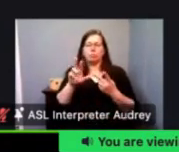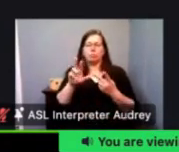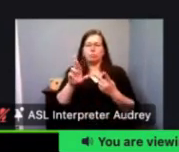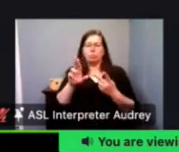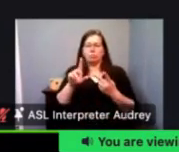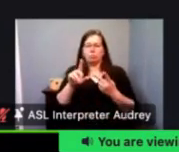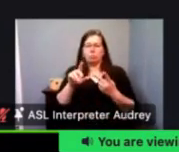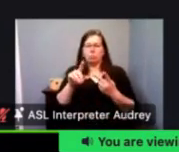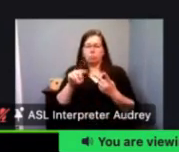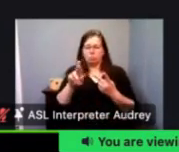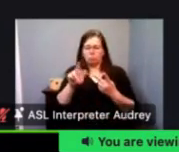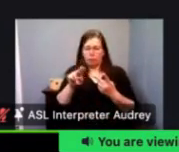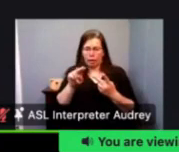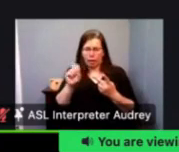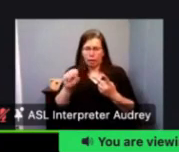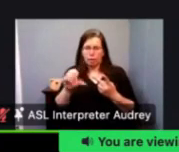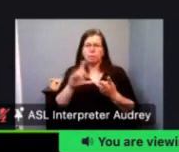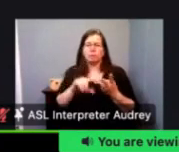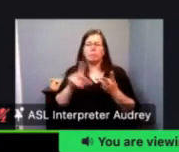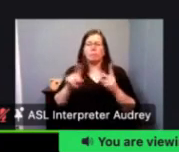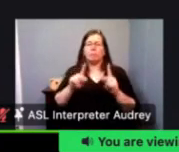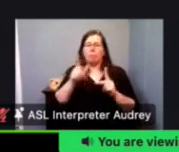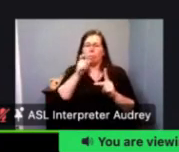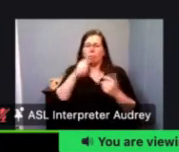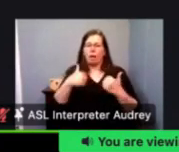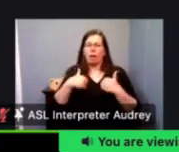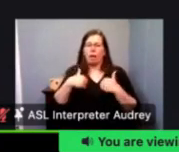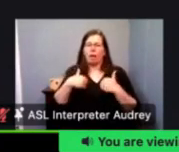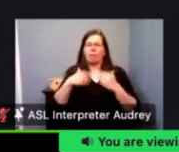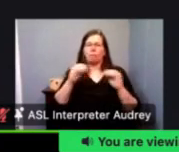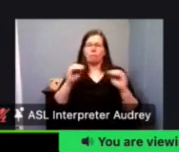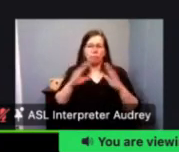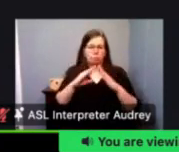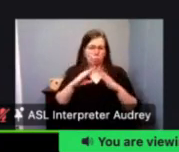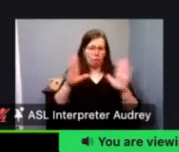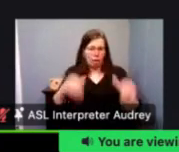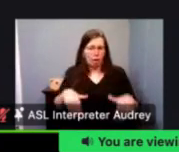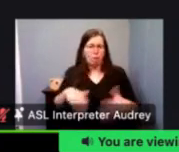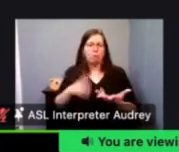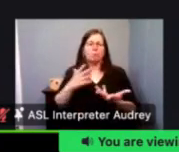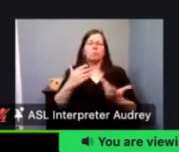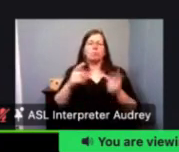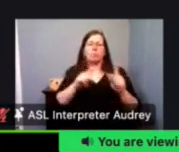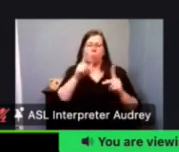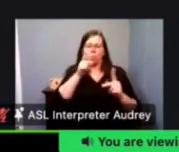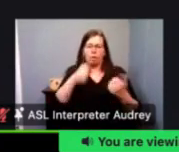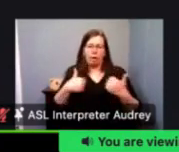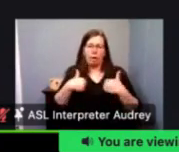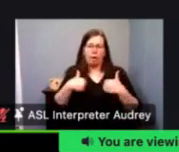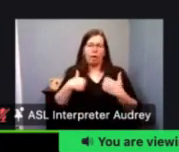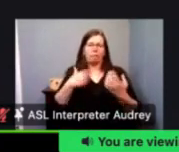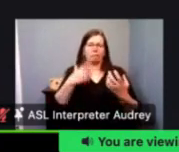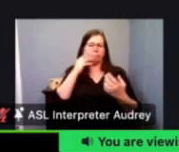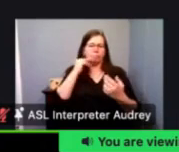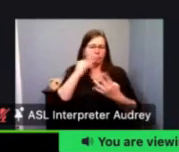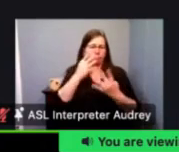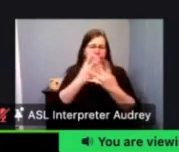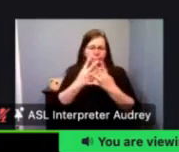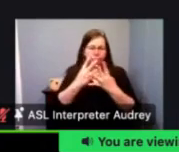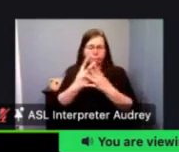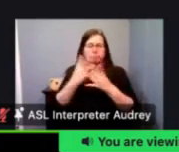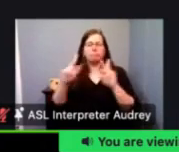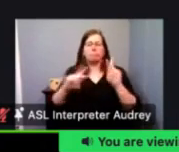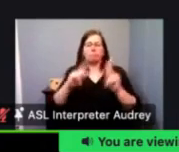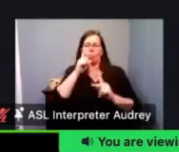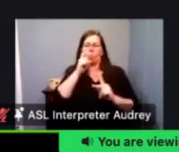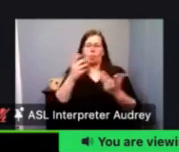people with disabilities, people with disabilities who are houseless, people with disabilities who are incarcerated, people with disabilities